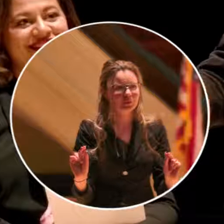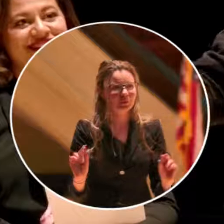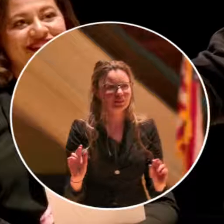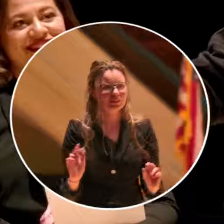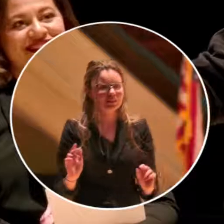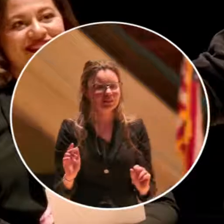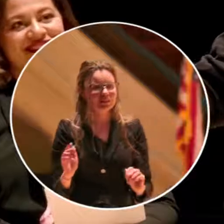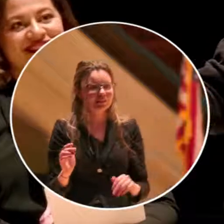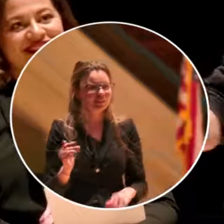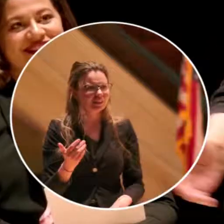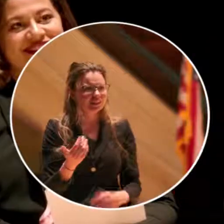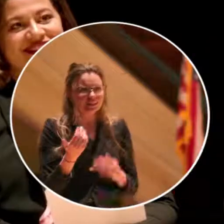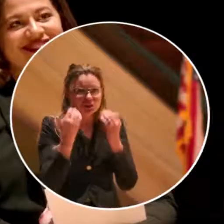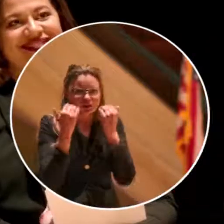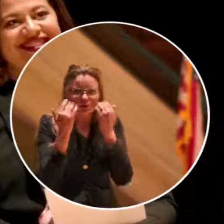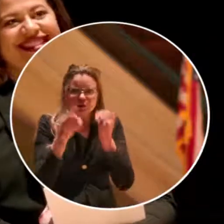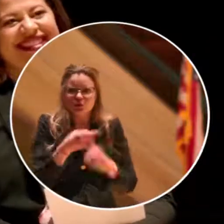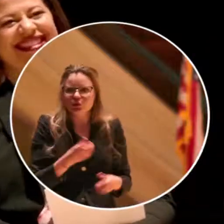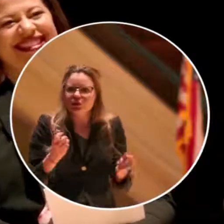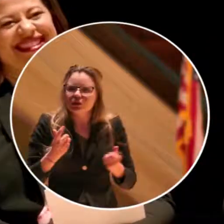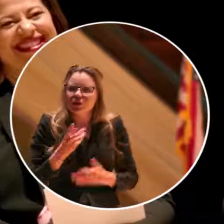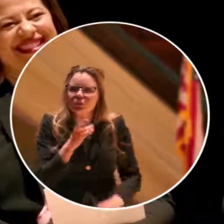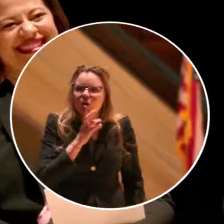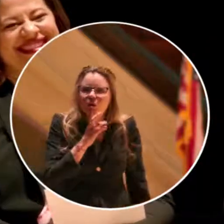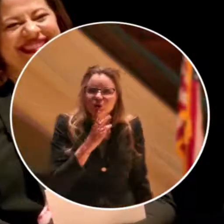We didn't know she was scared of water.